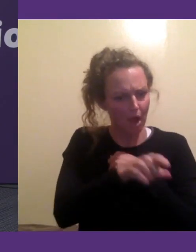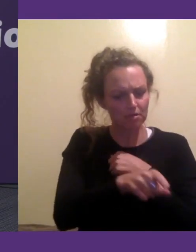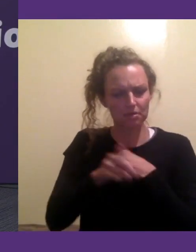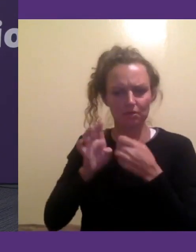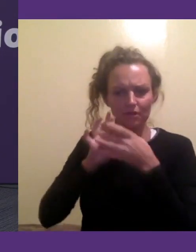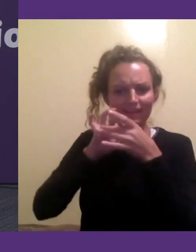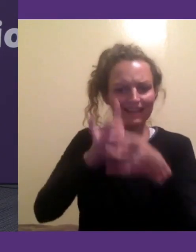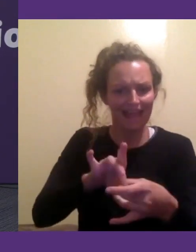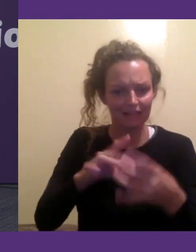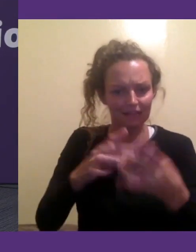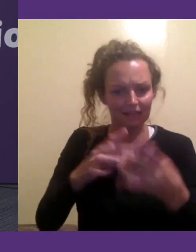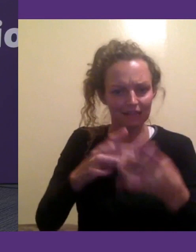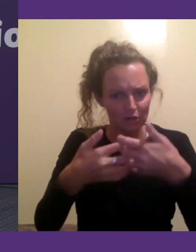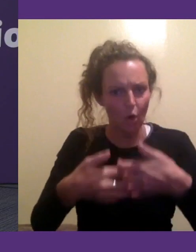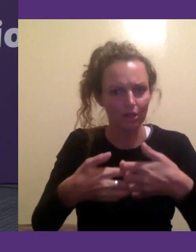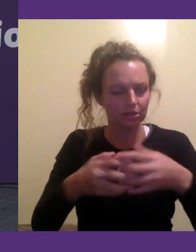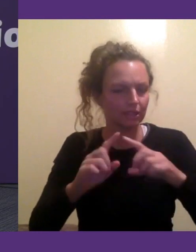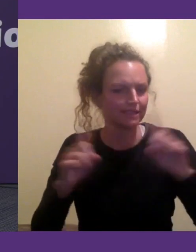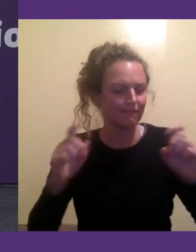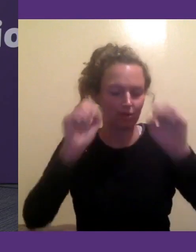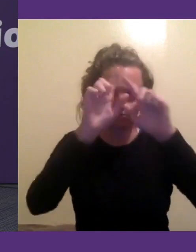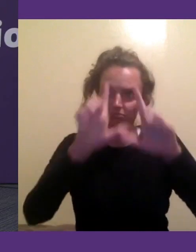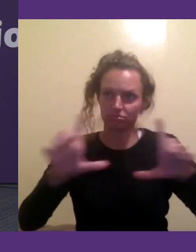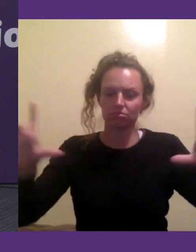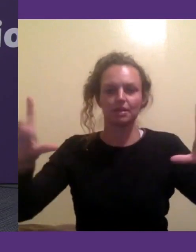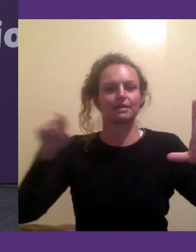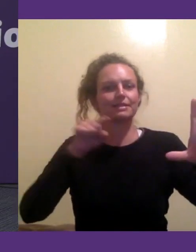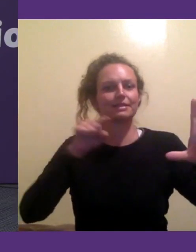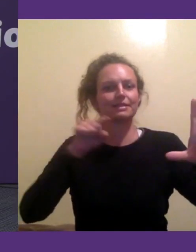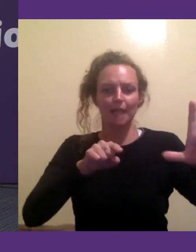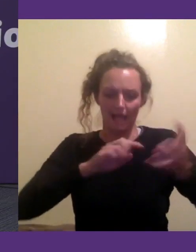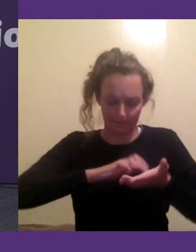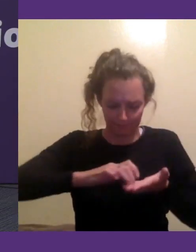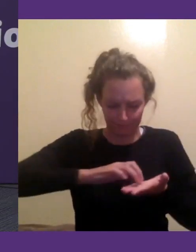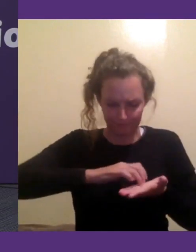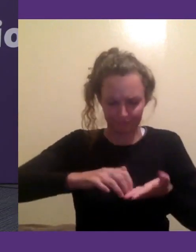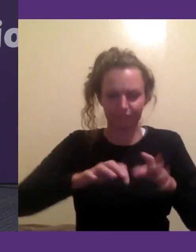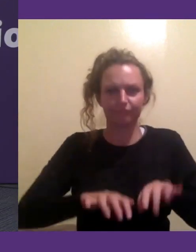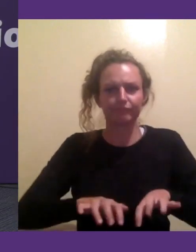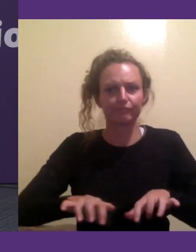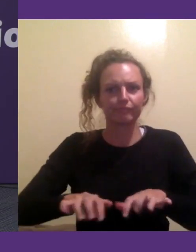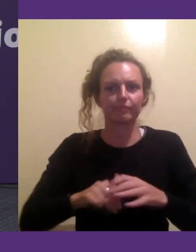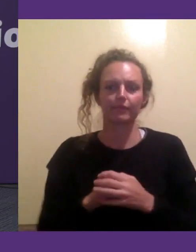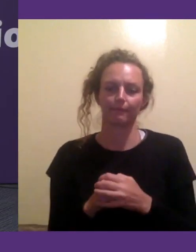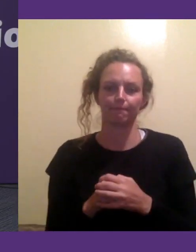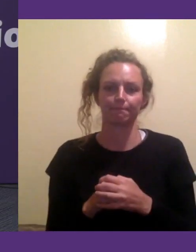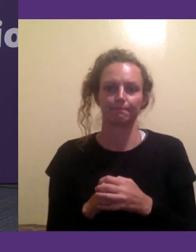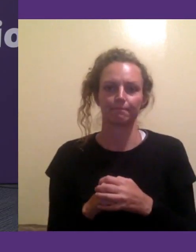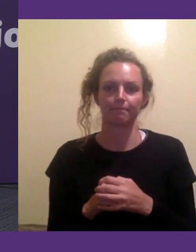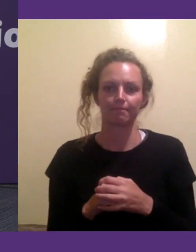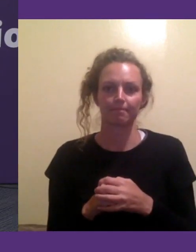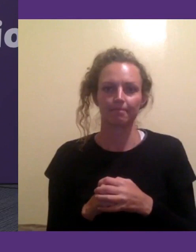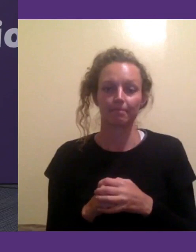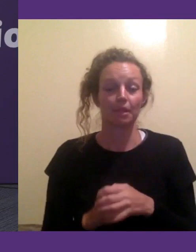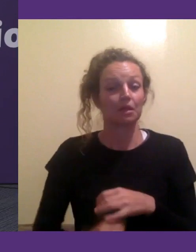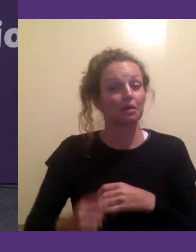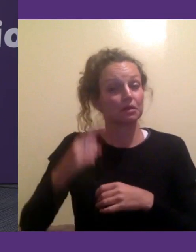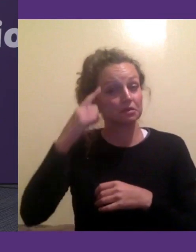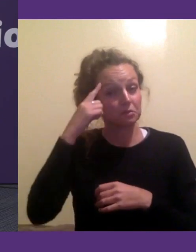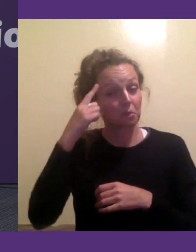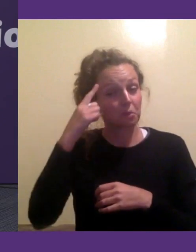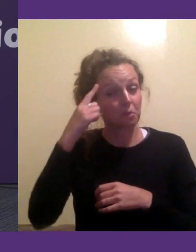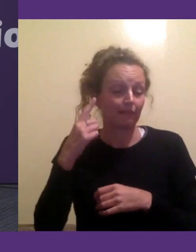something seamless regardless of which operating system you're using? So I think we try and find those moments where the